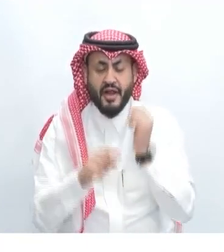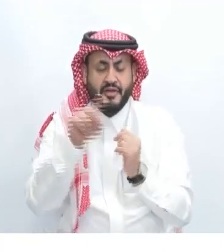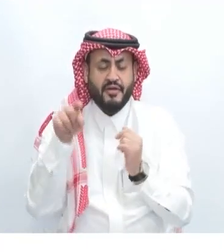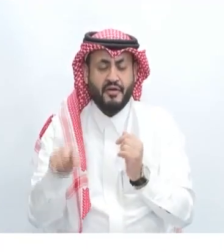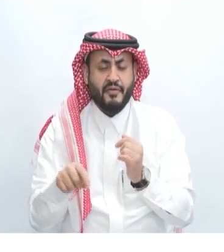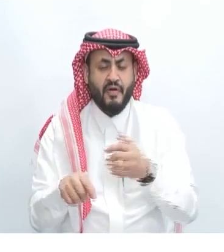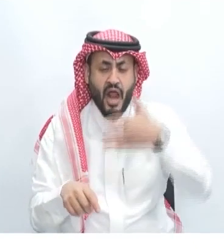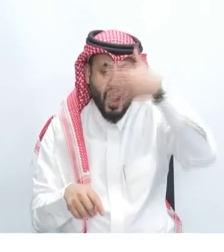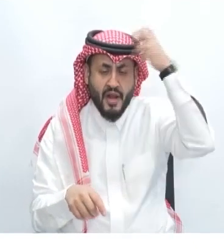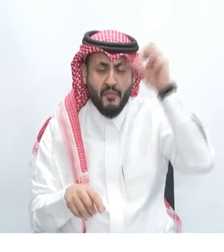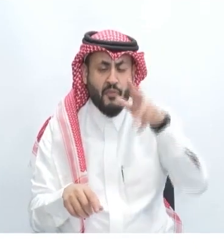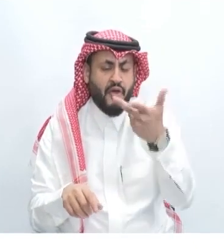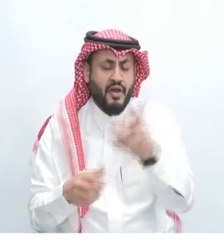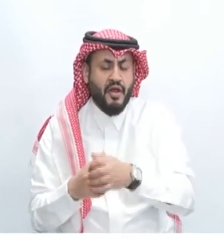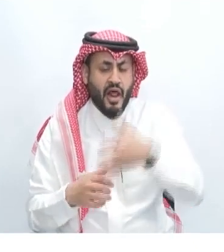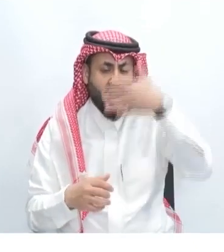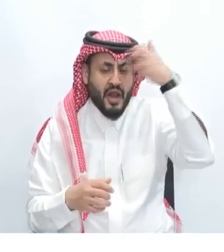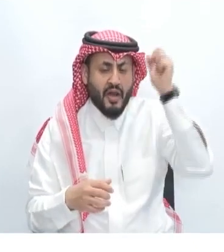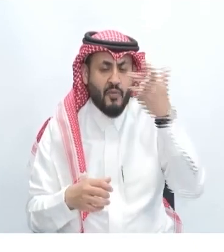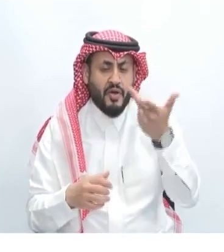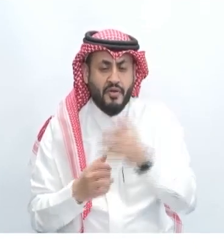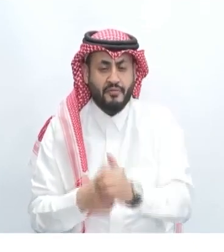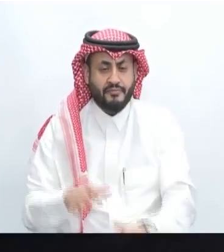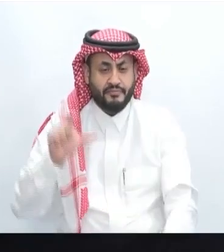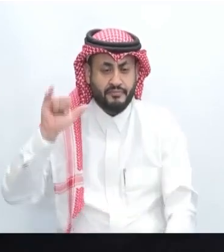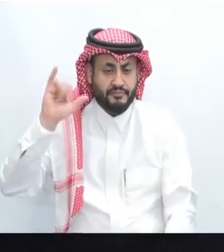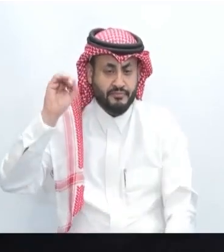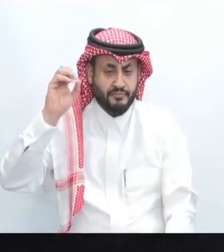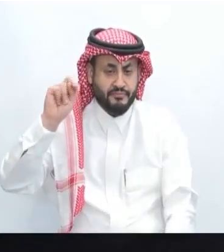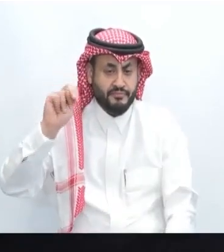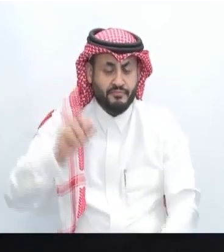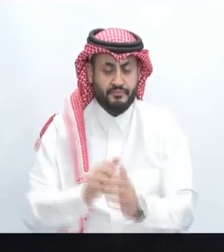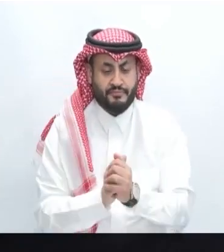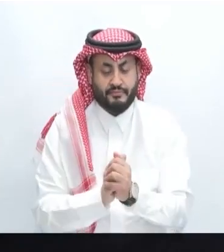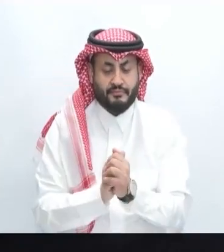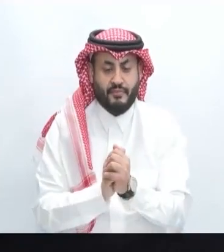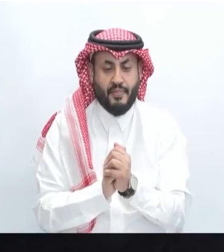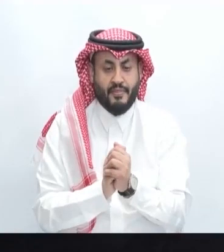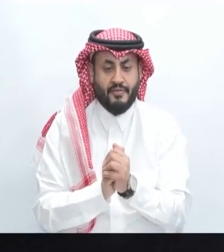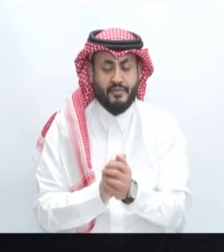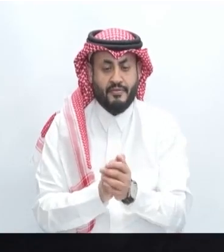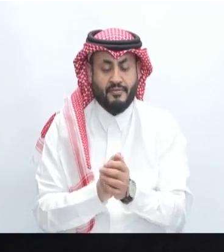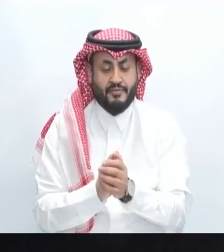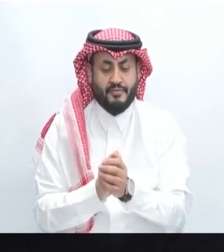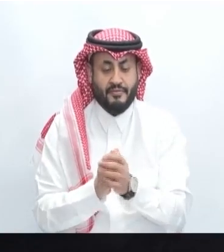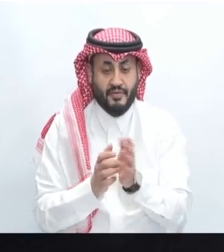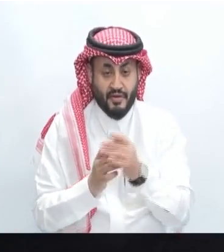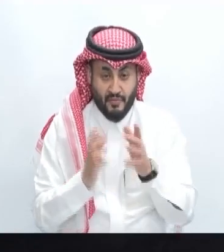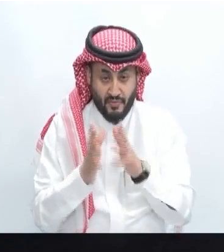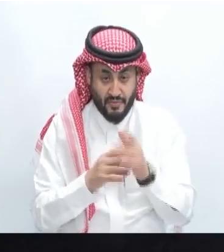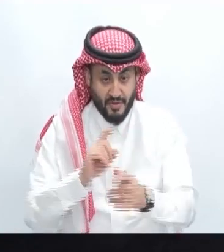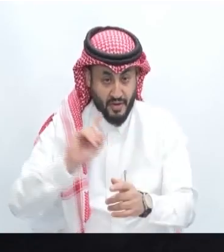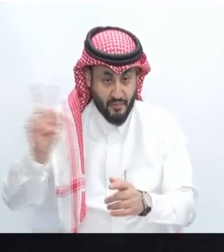the lion. Where is the lion? And we learned in that lesson how to talk about distance.